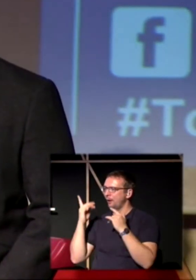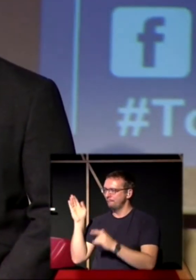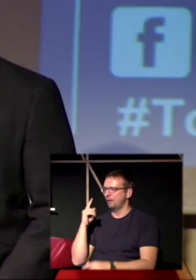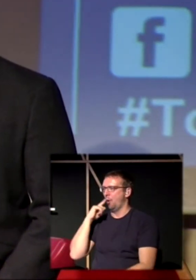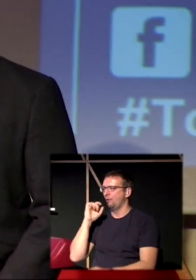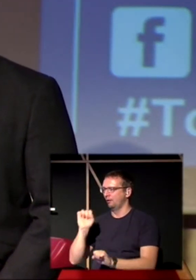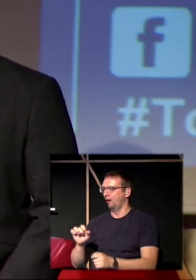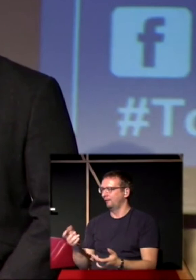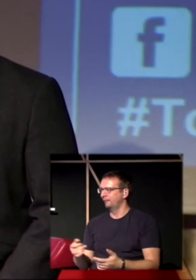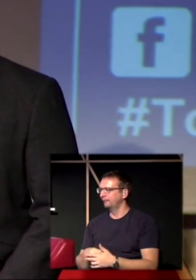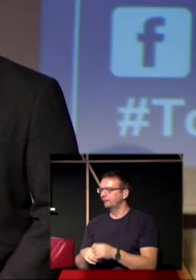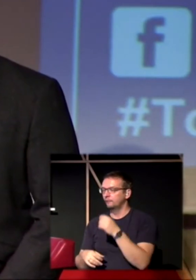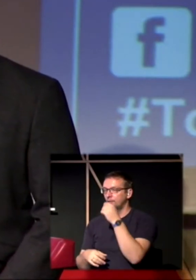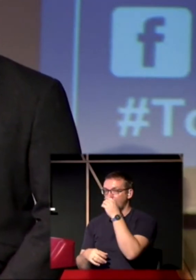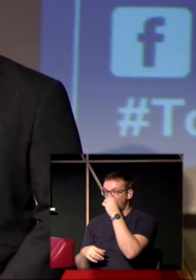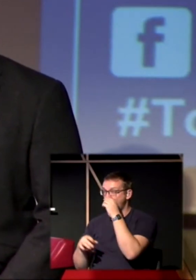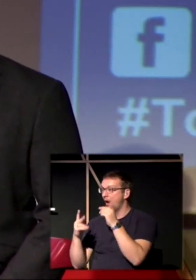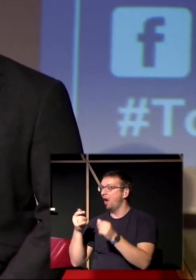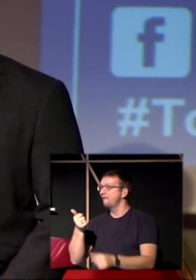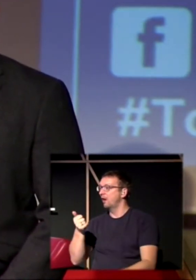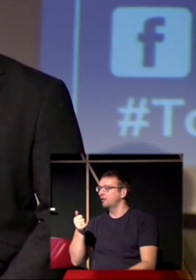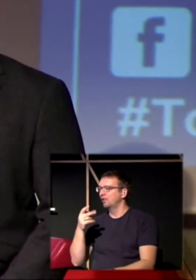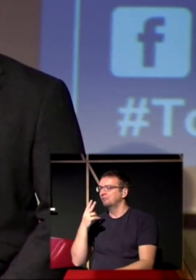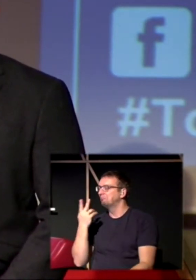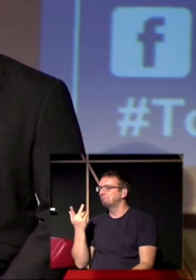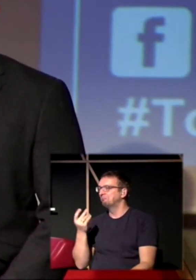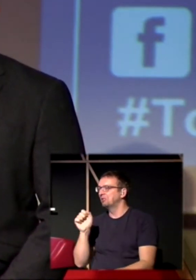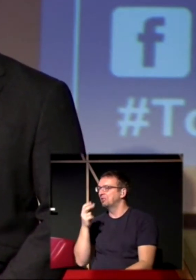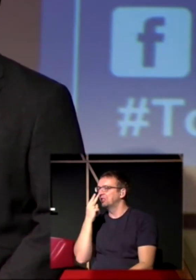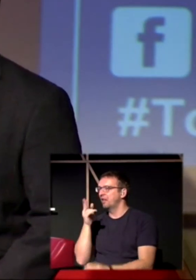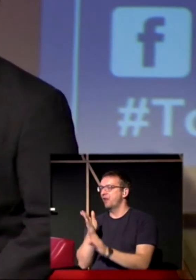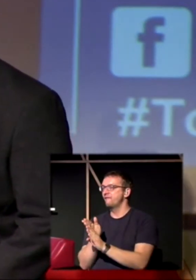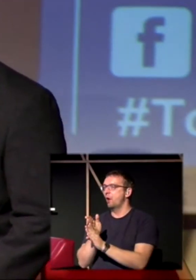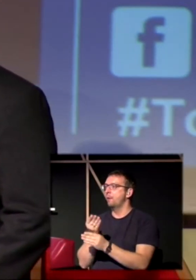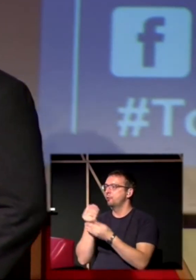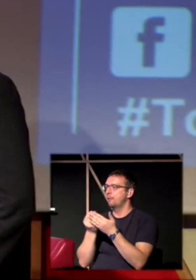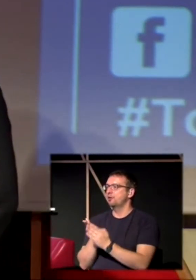So we can now go for the second clip, which is a radio commentary of the same goal.